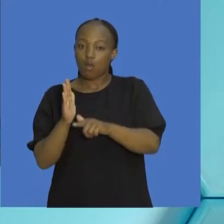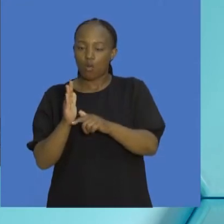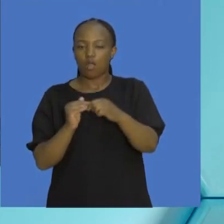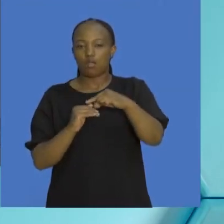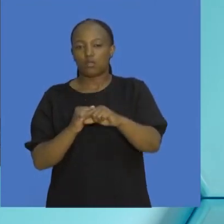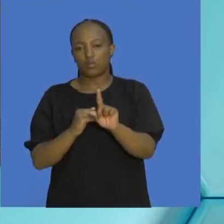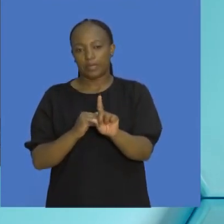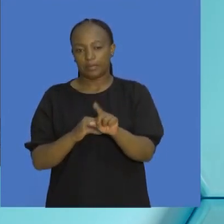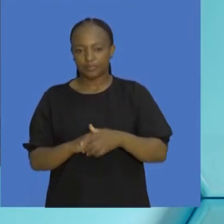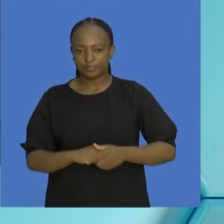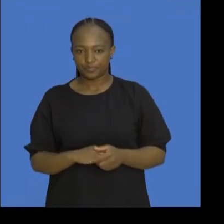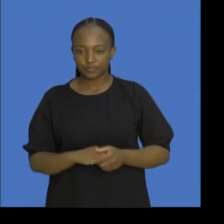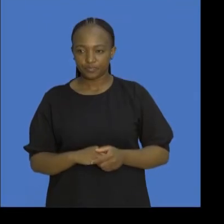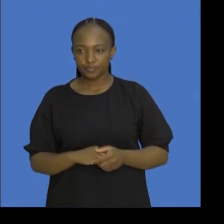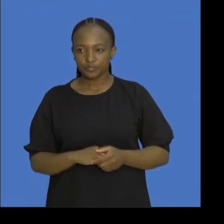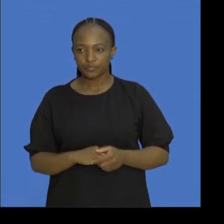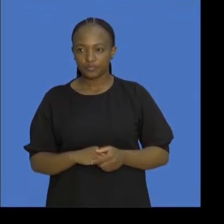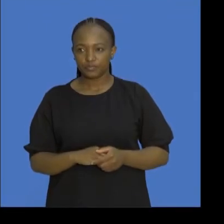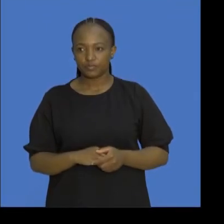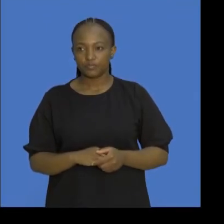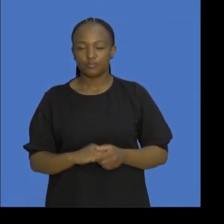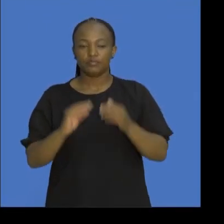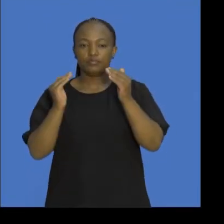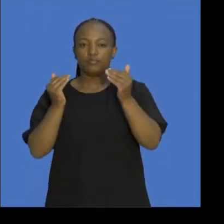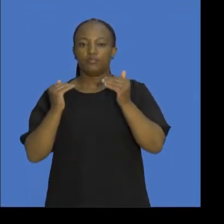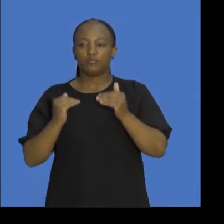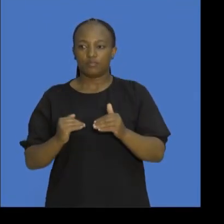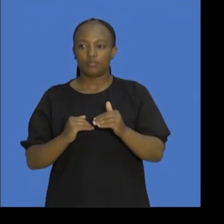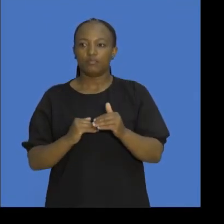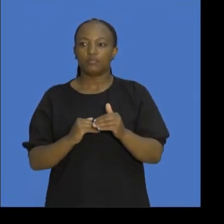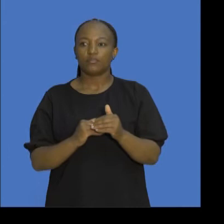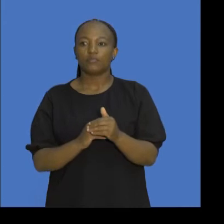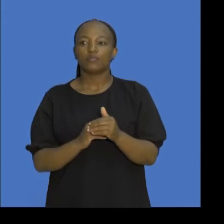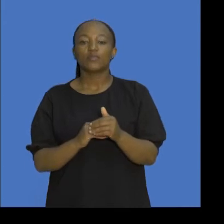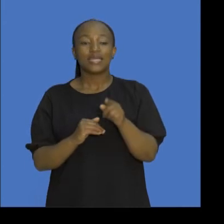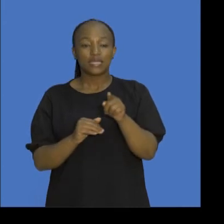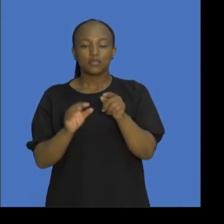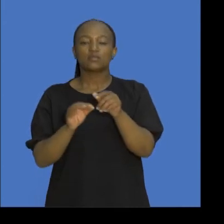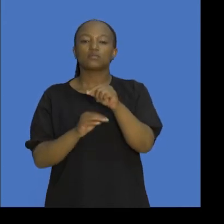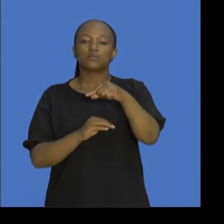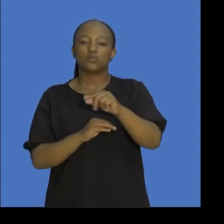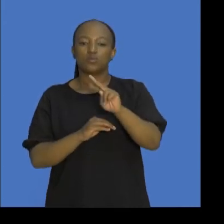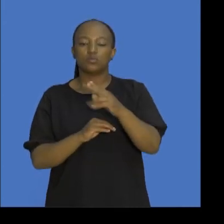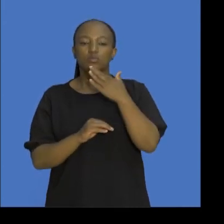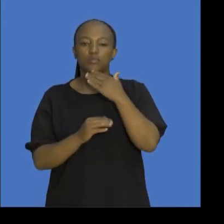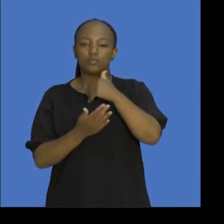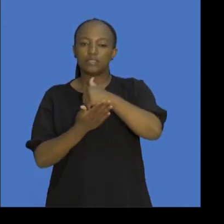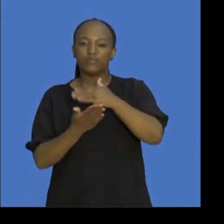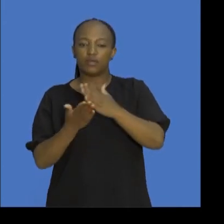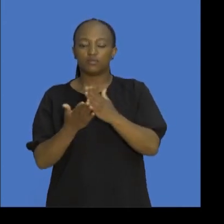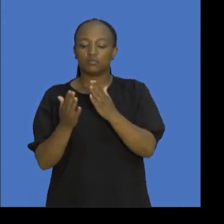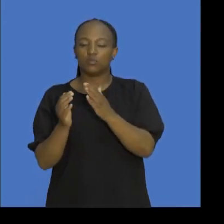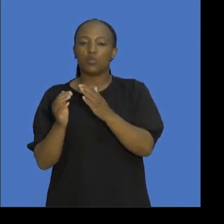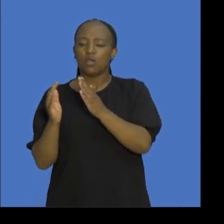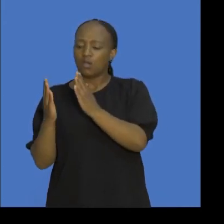the lower quartile. Then the median, we already done that. This is the value that divides